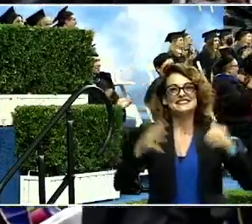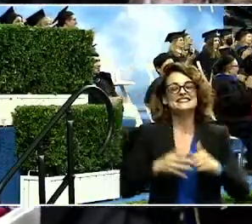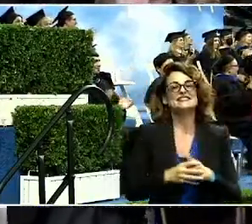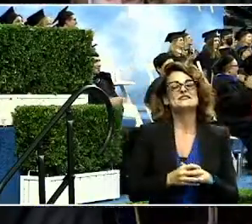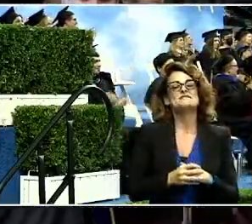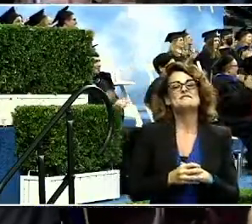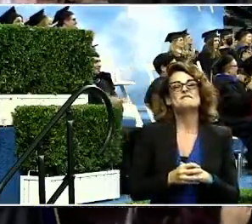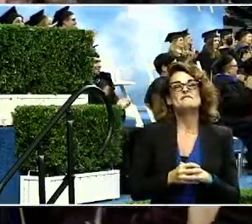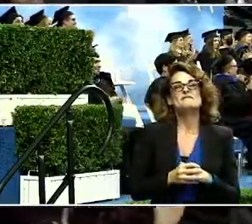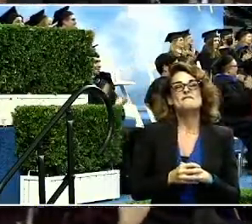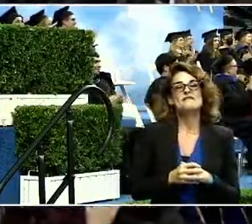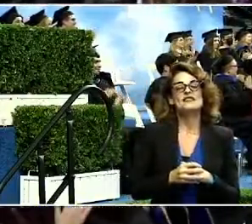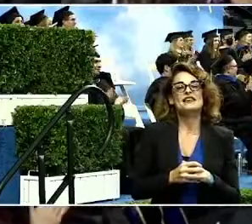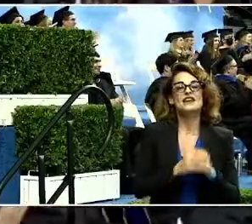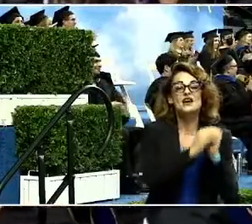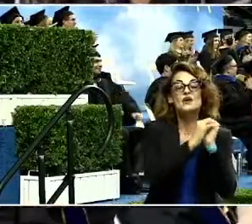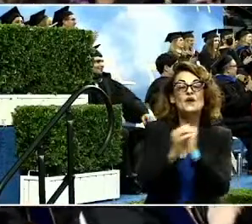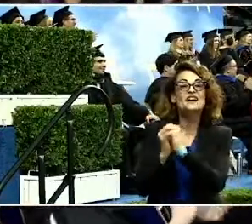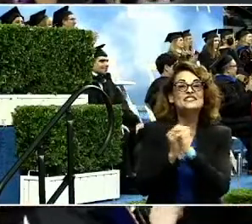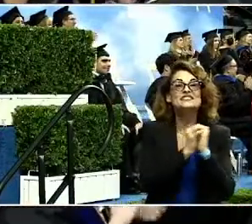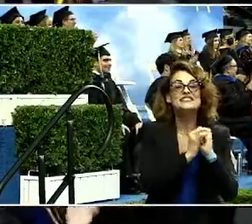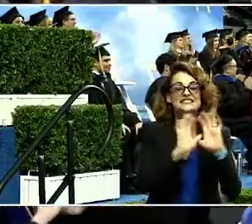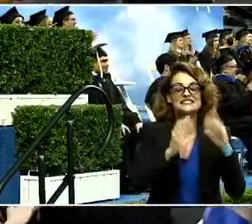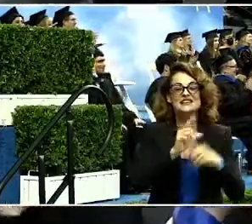Congratulations, class of 2023.